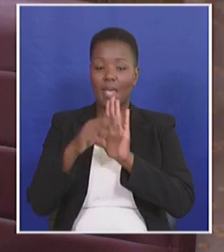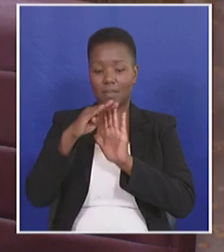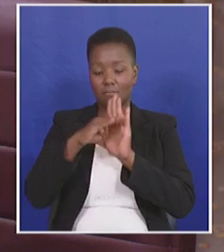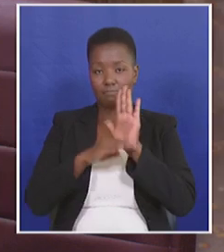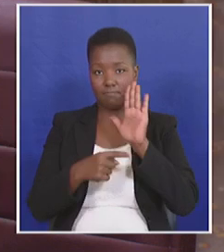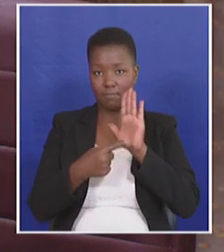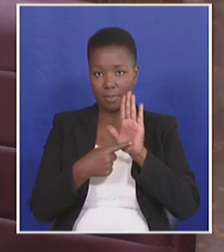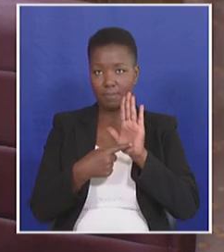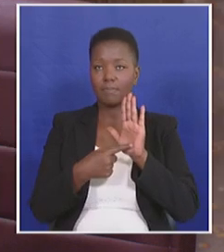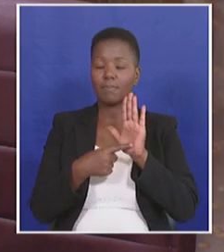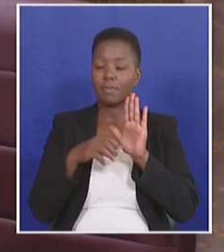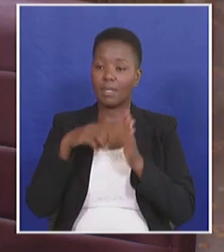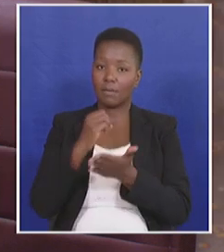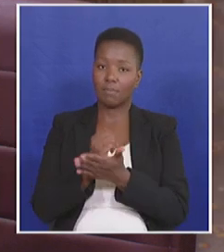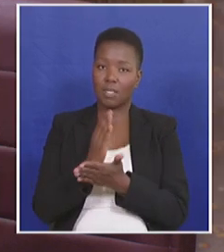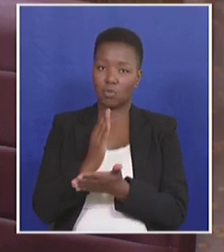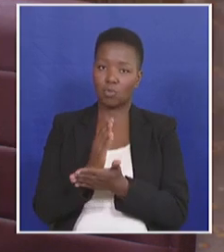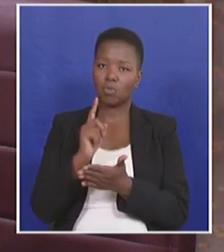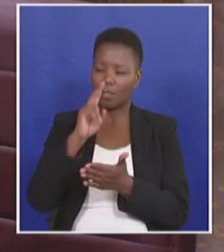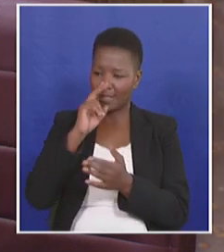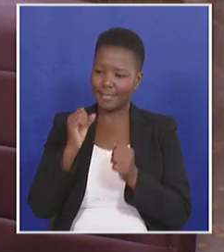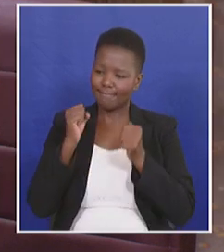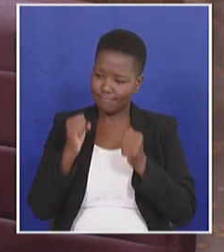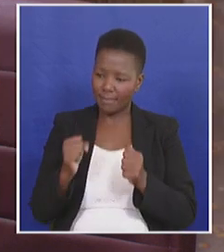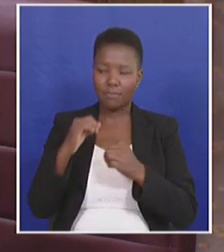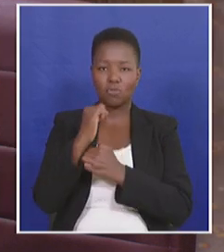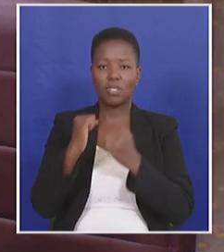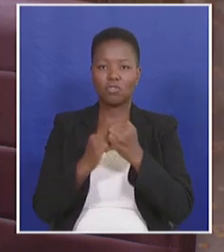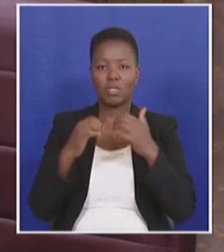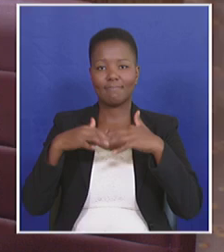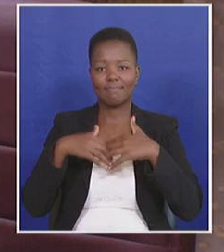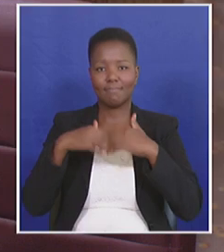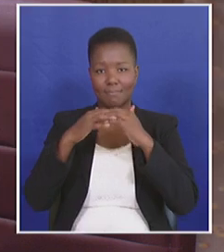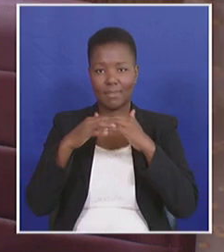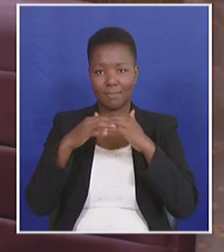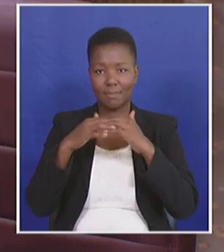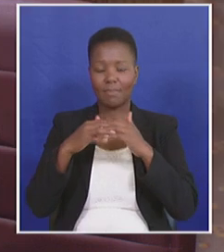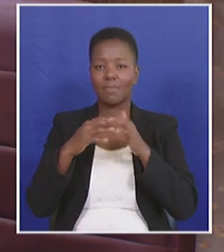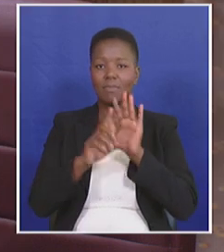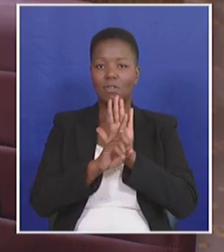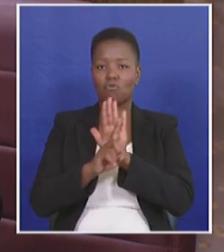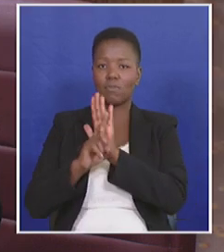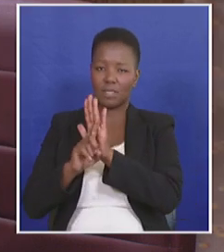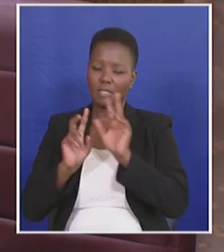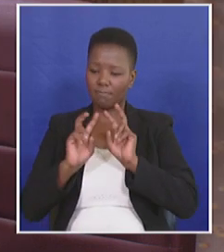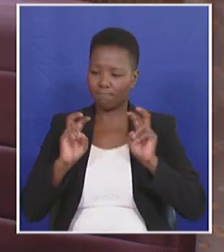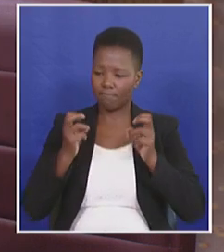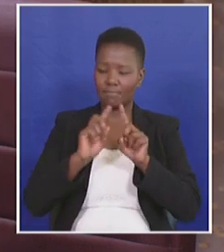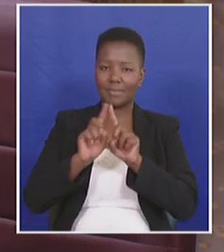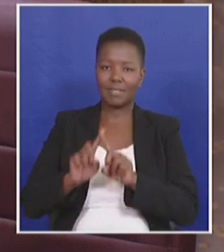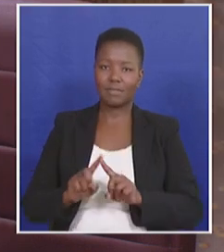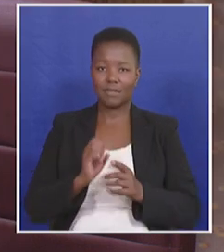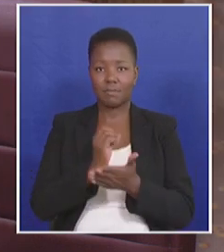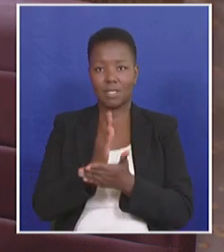nature so as to ensure that the permanent structures that are to be put in place are representative and composed of persons who are committed to ensuring